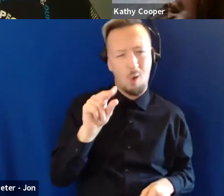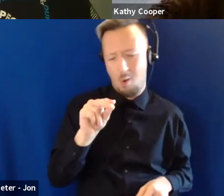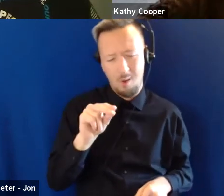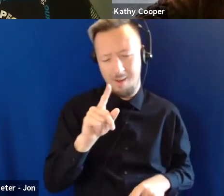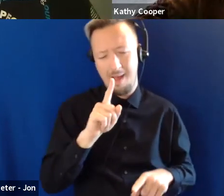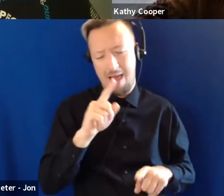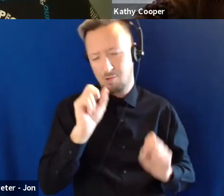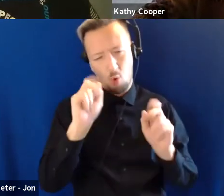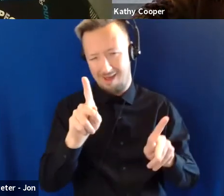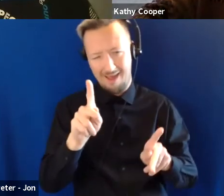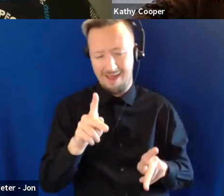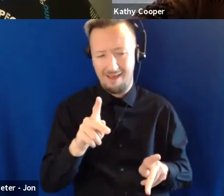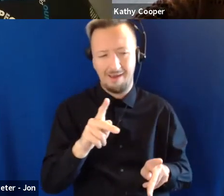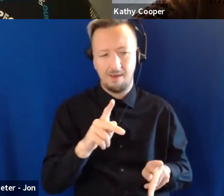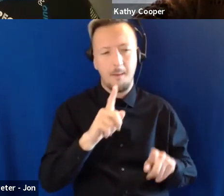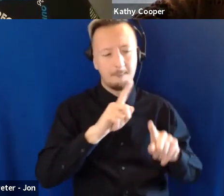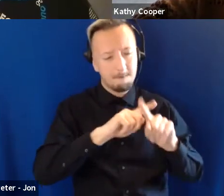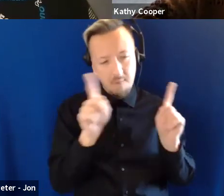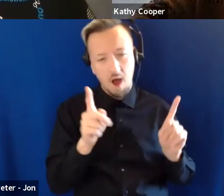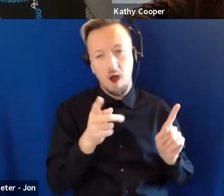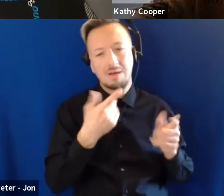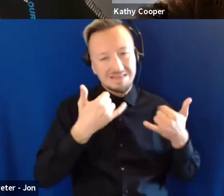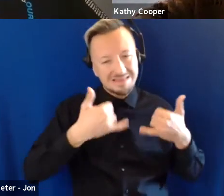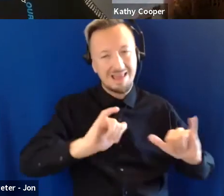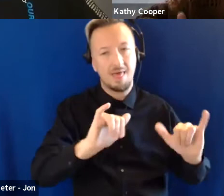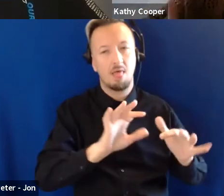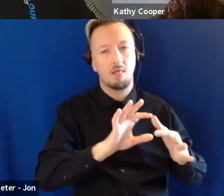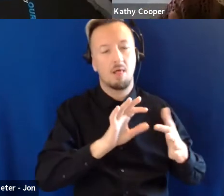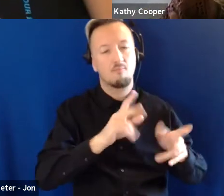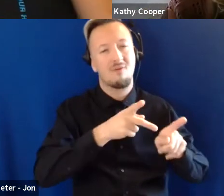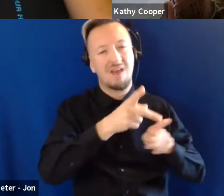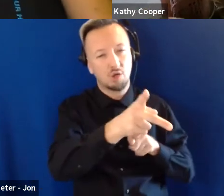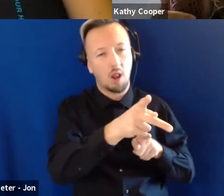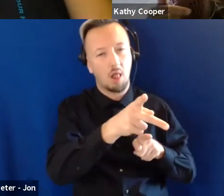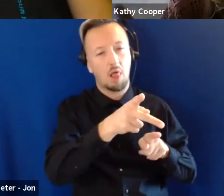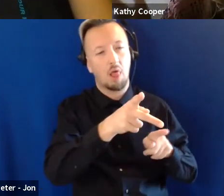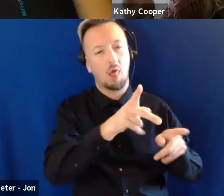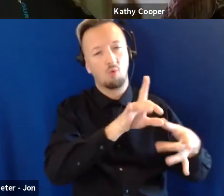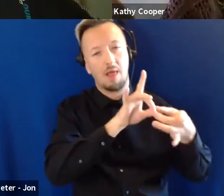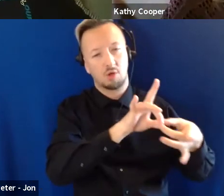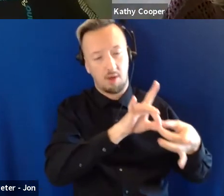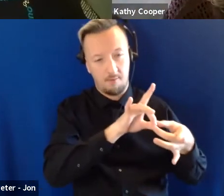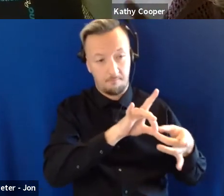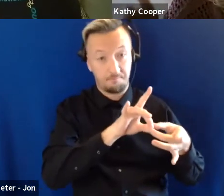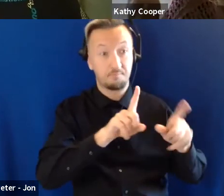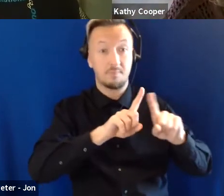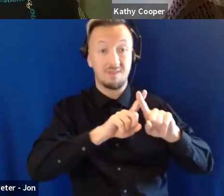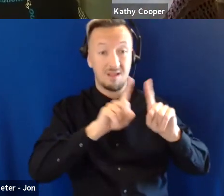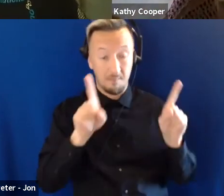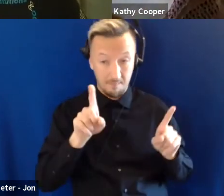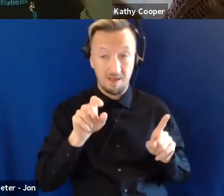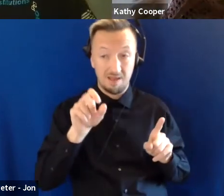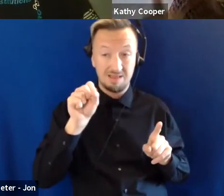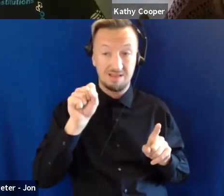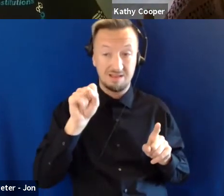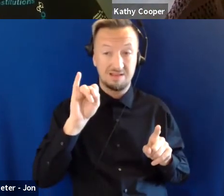that professional relationship. But I think that is a main responsibility of your SILC,